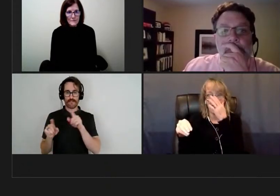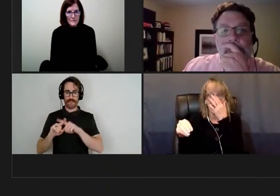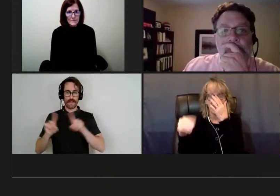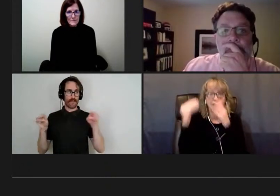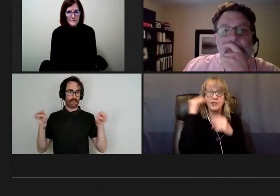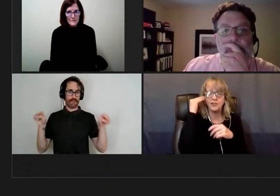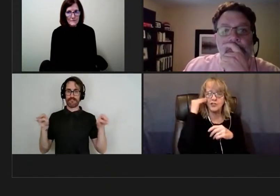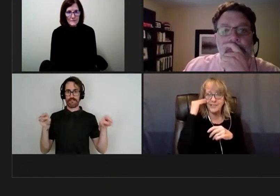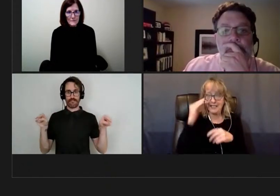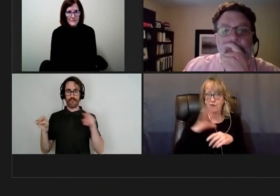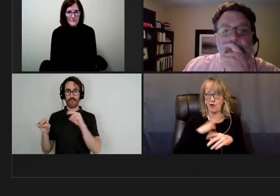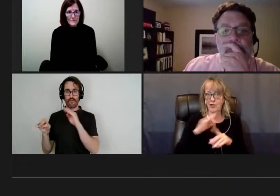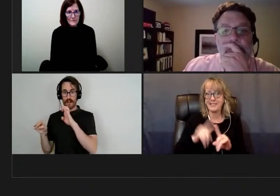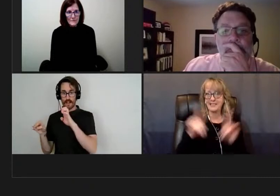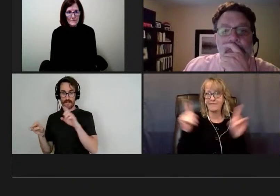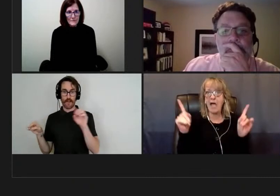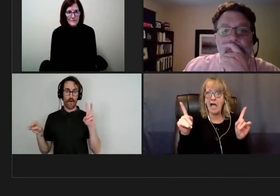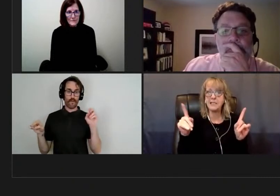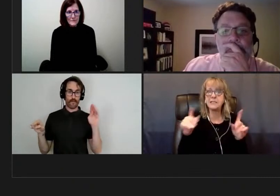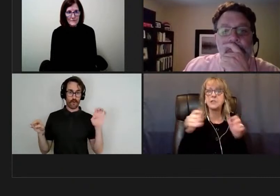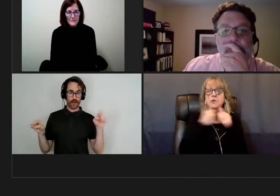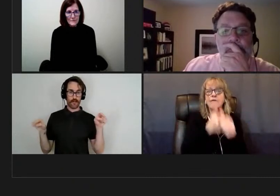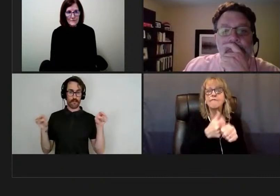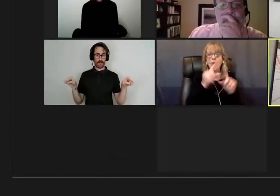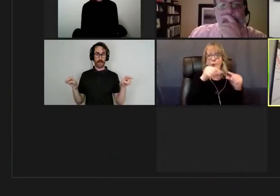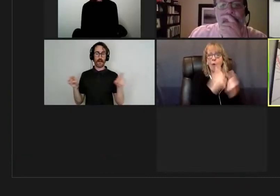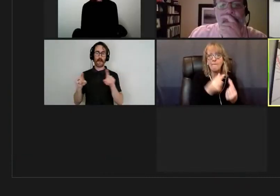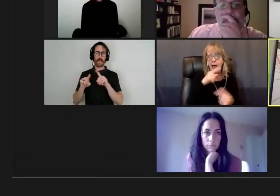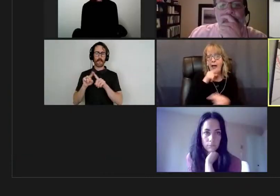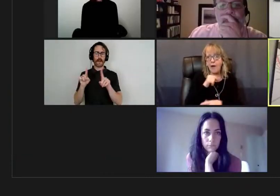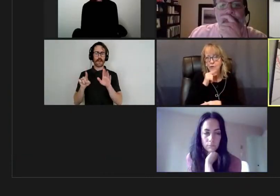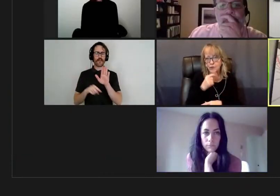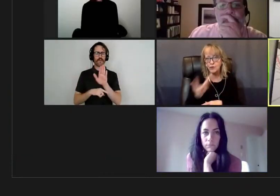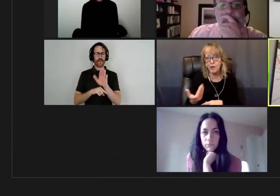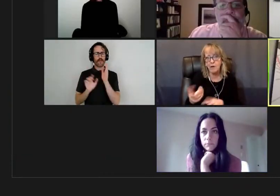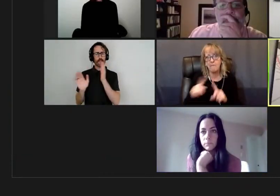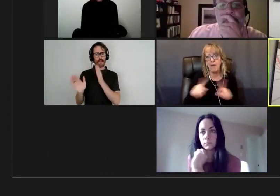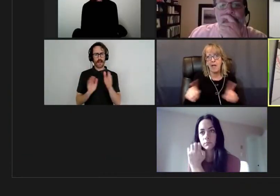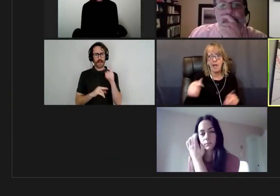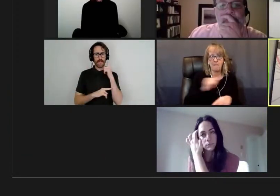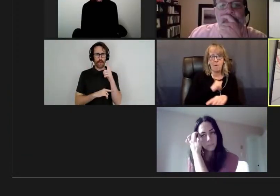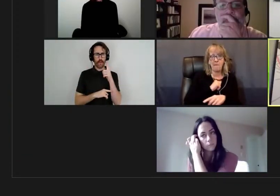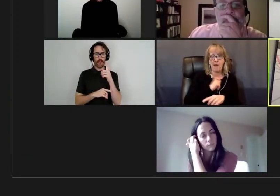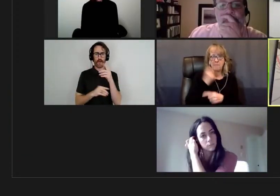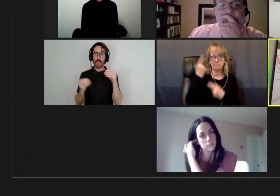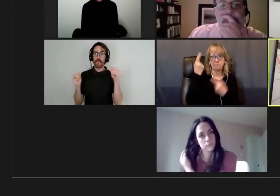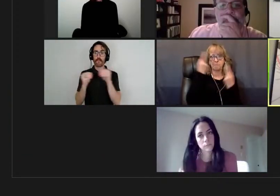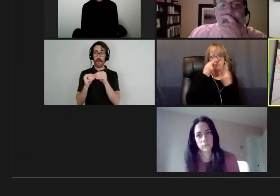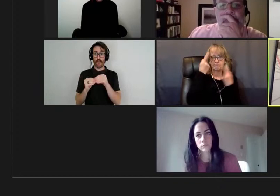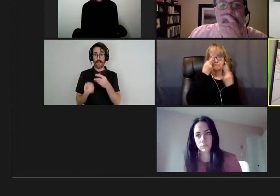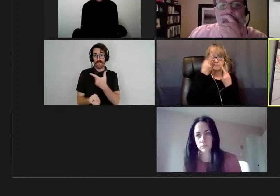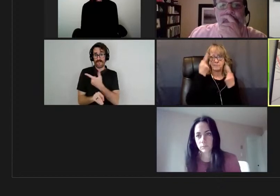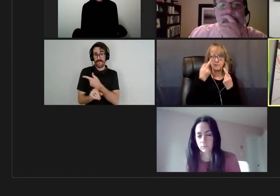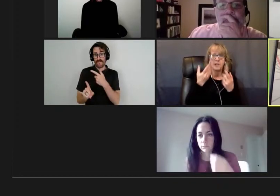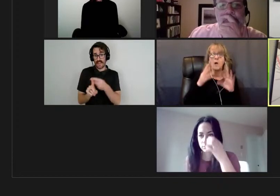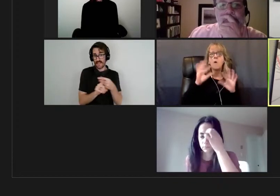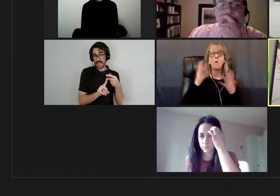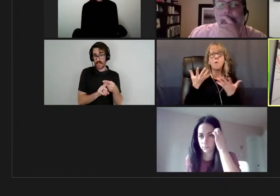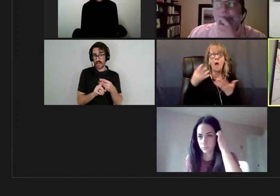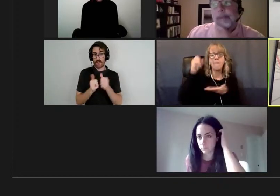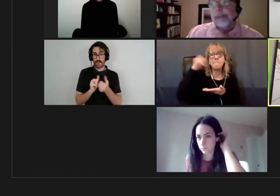neighborhoods, I was still wondering, what are the plans to get the rate of vaccination up within priority